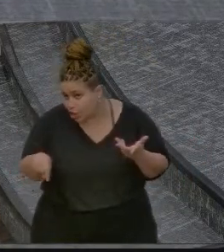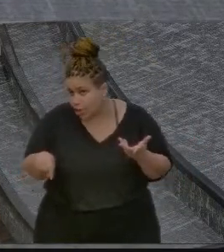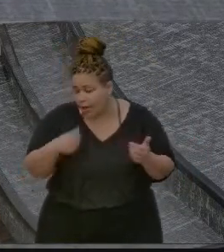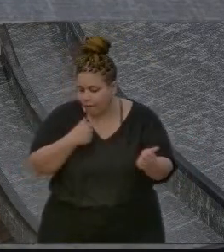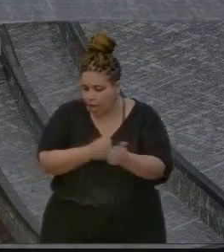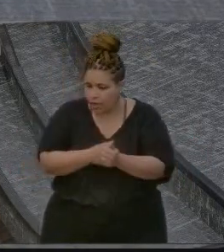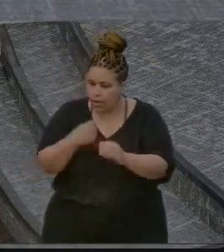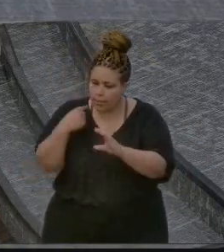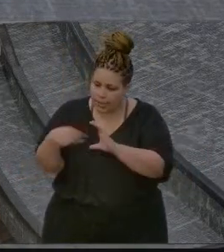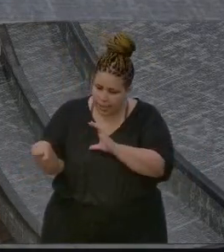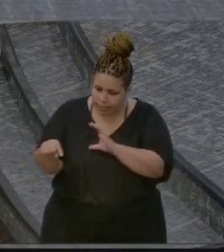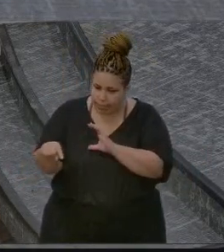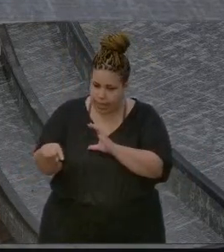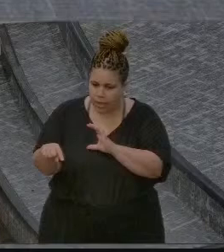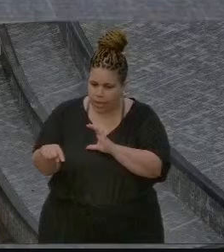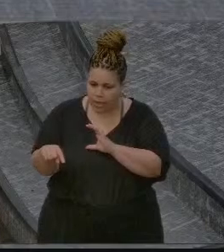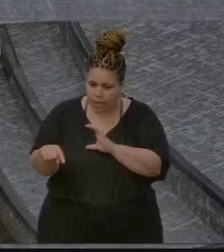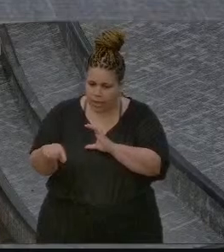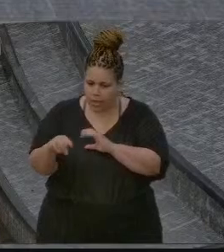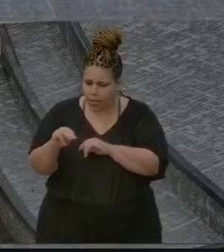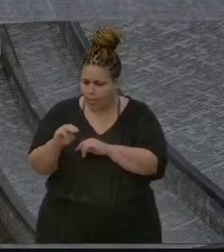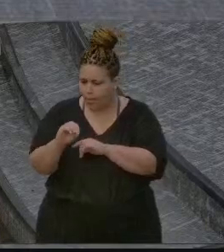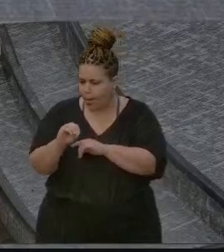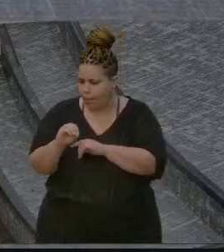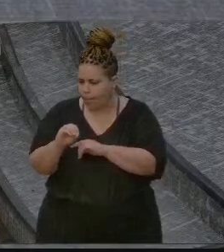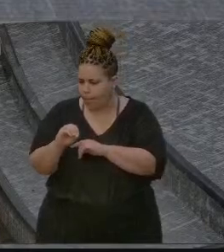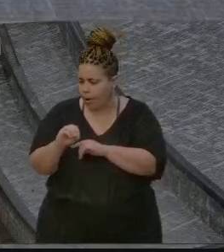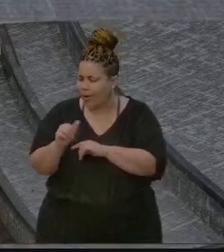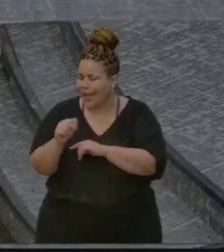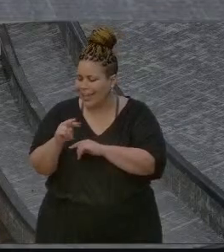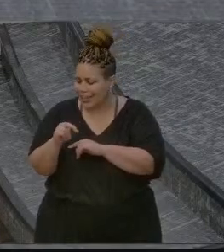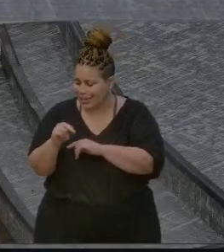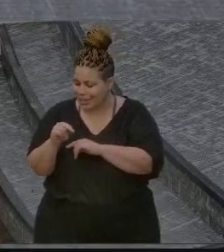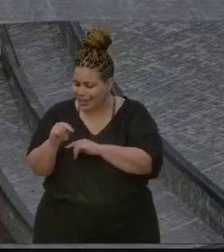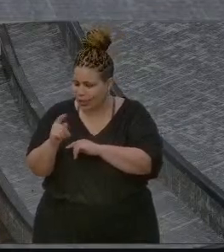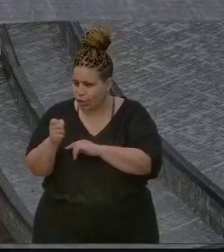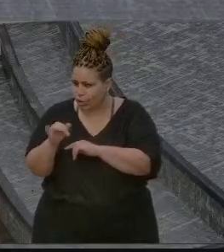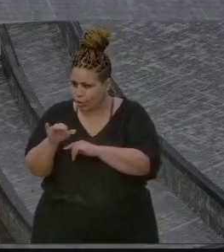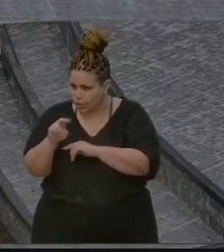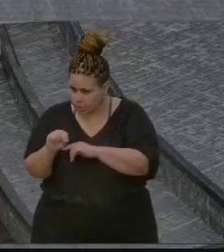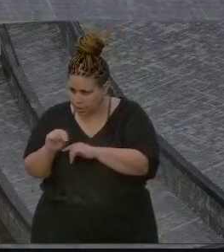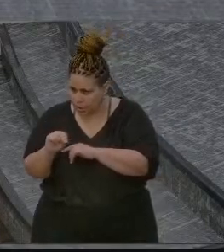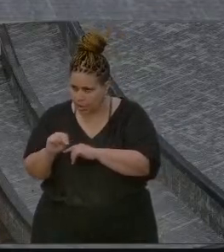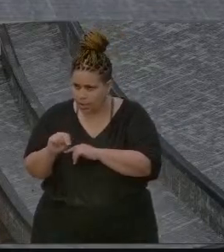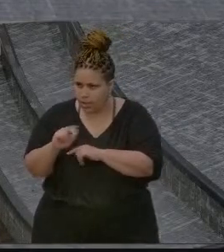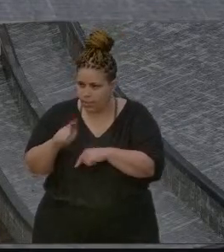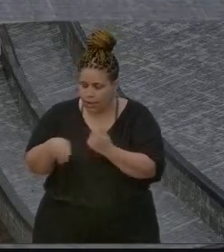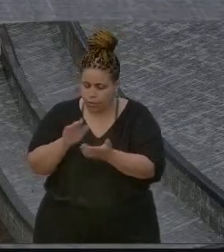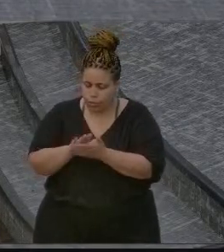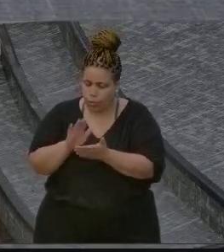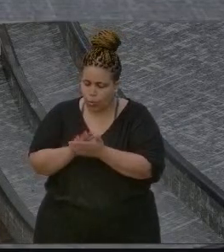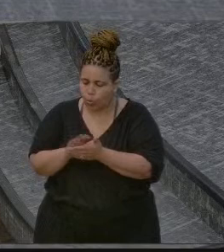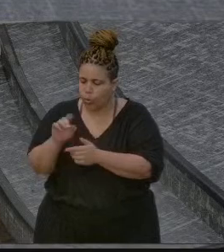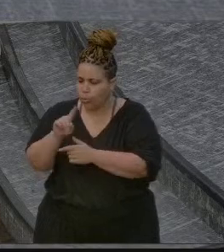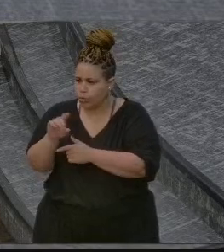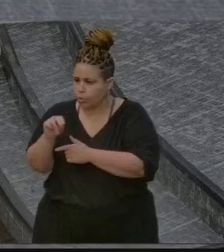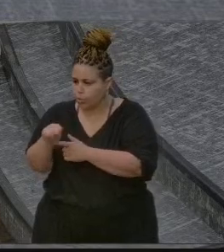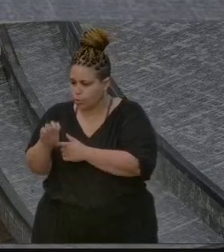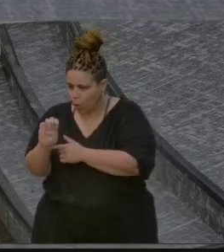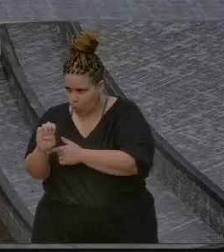Mumbi sent around a few weeks ago about the school zoning article, and I've been in conversation with the